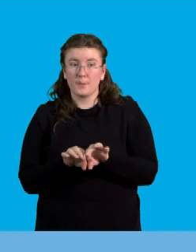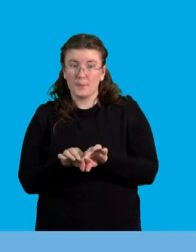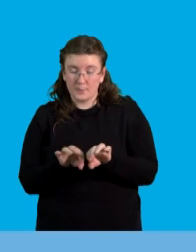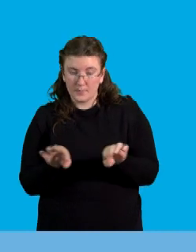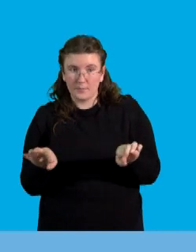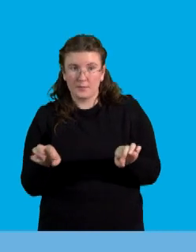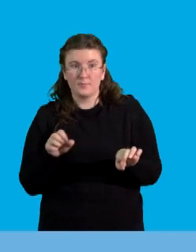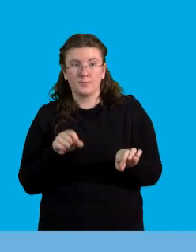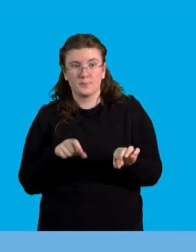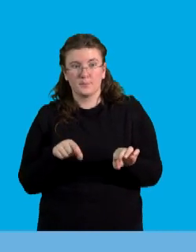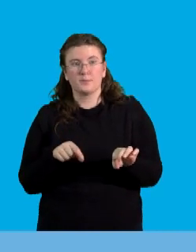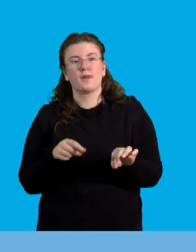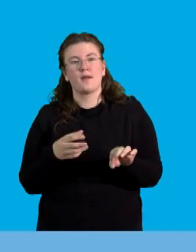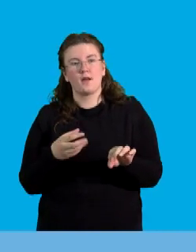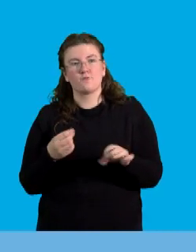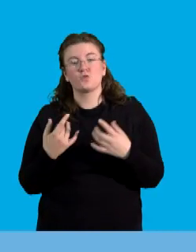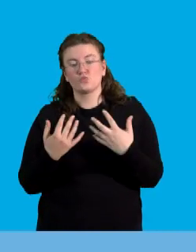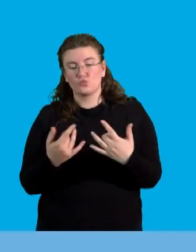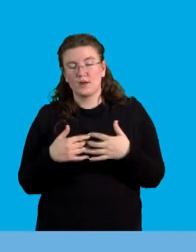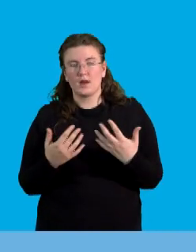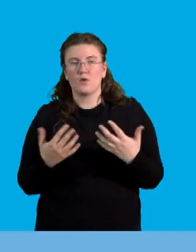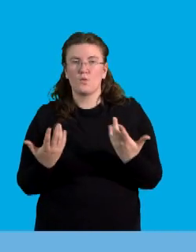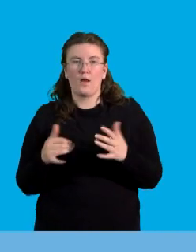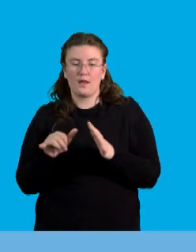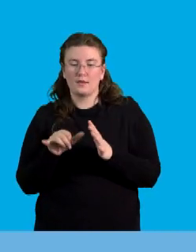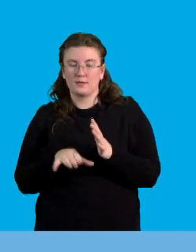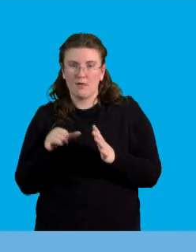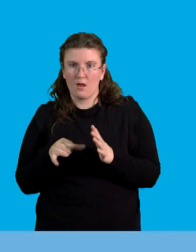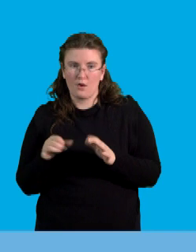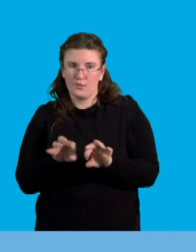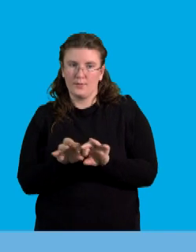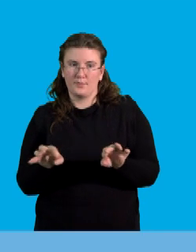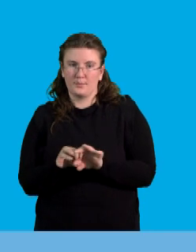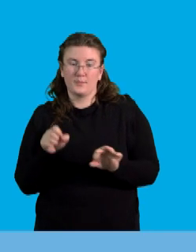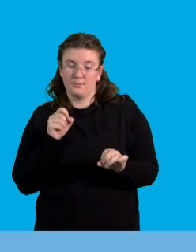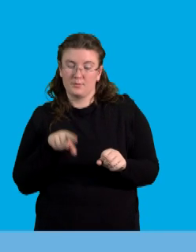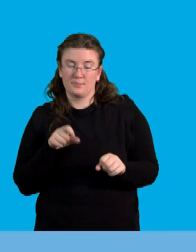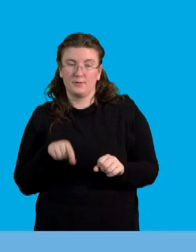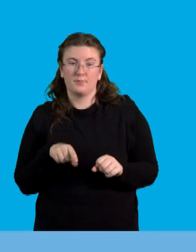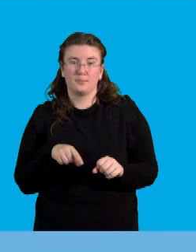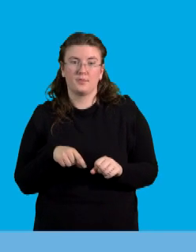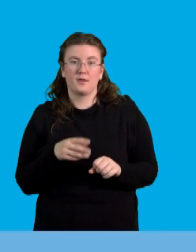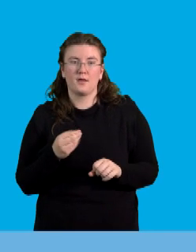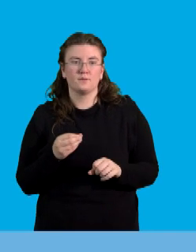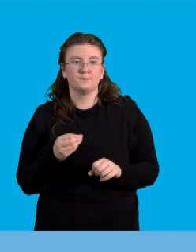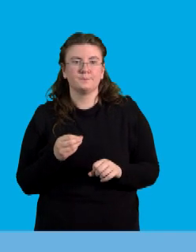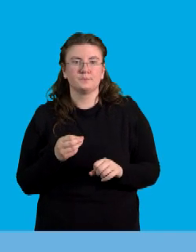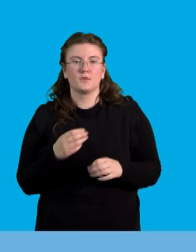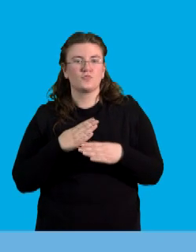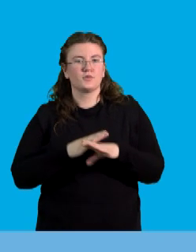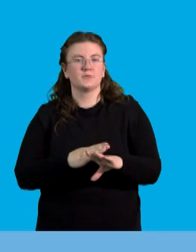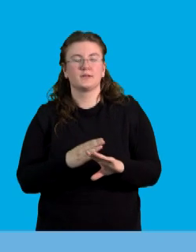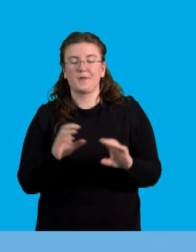yellow, or the green and also a yellow wire that we can have. So that earth cable has almost